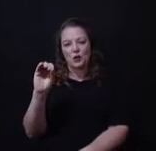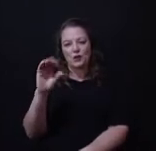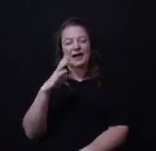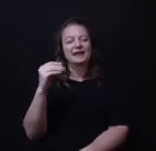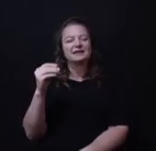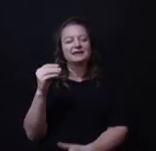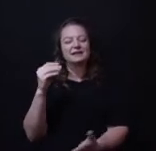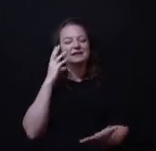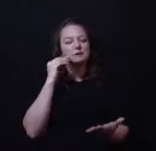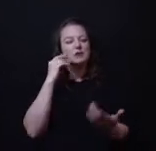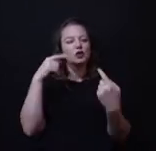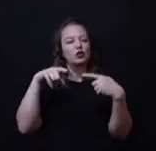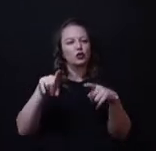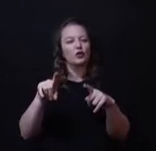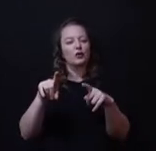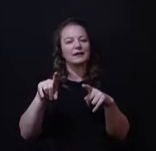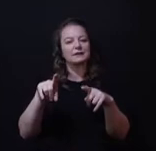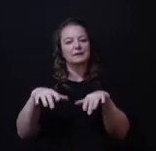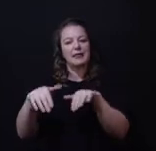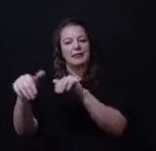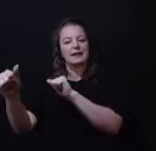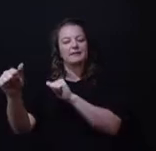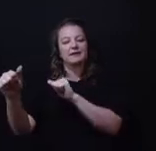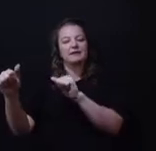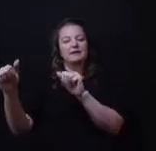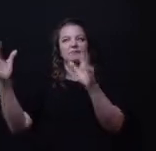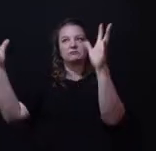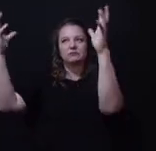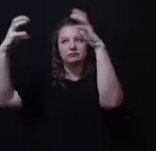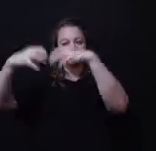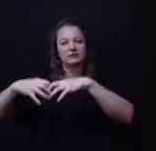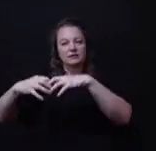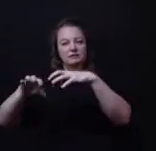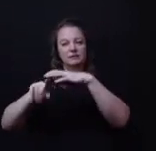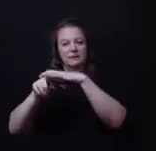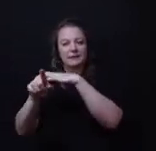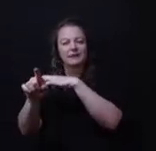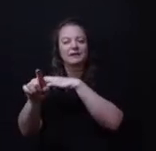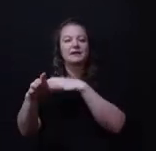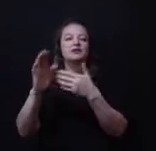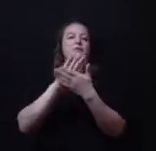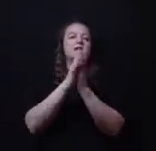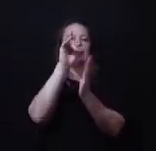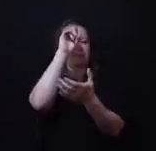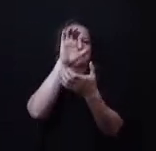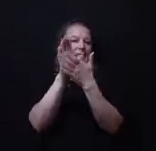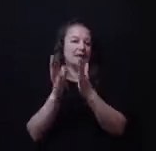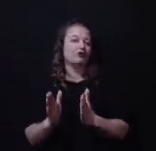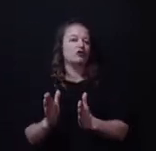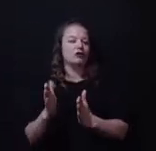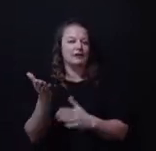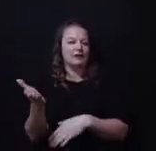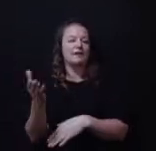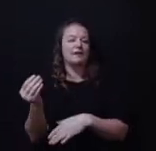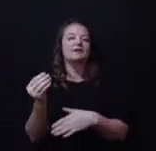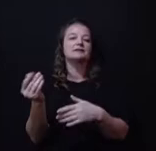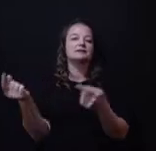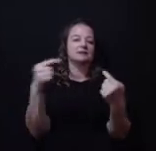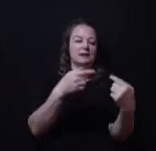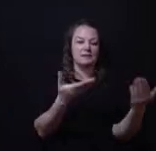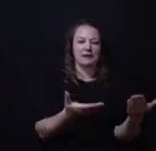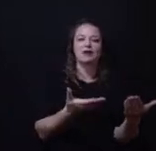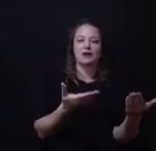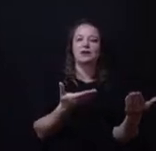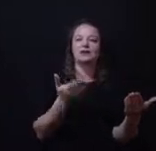during her extrication from the rubble. And she became a believer, and she was here to give her testimony.